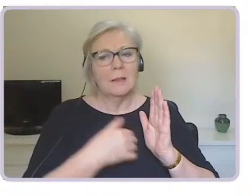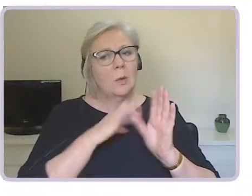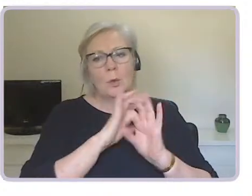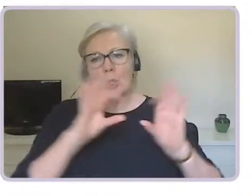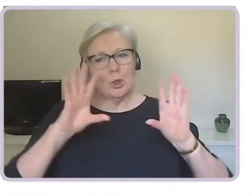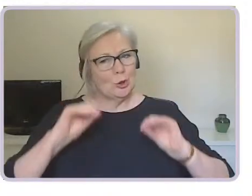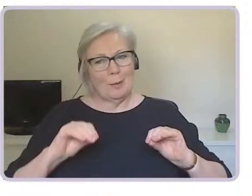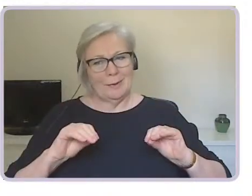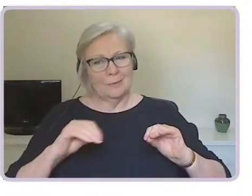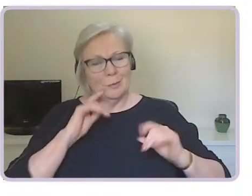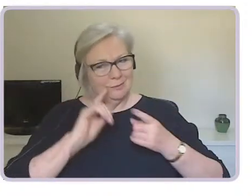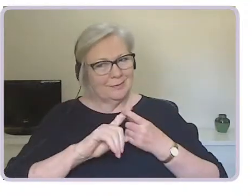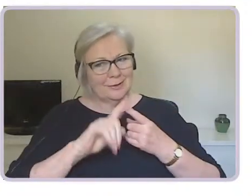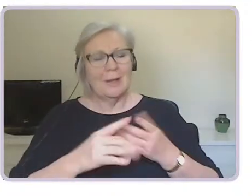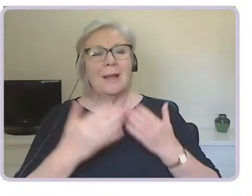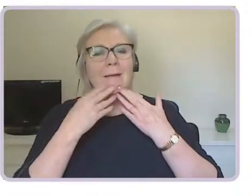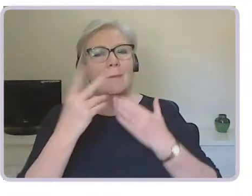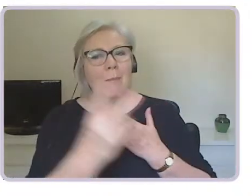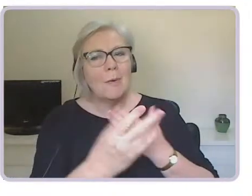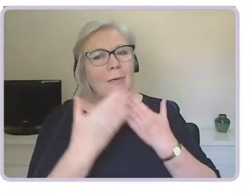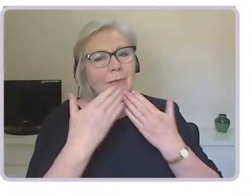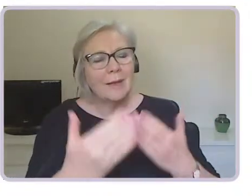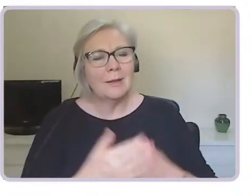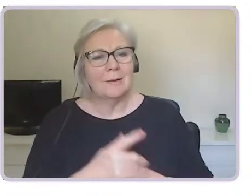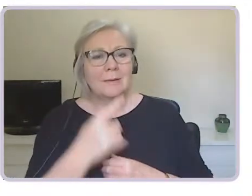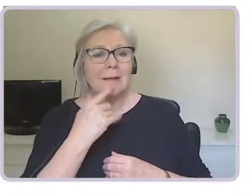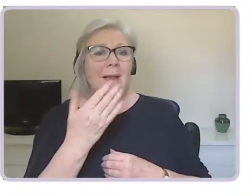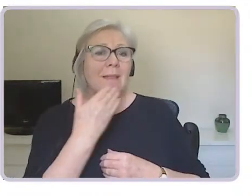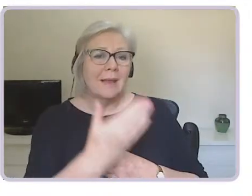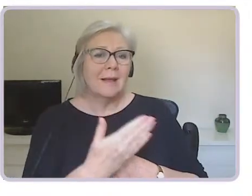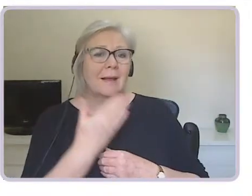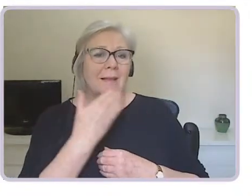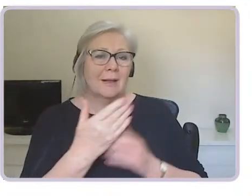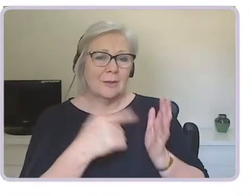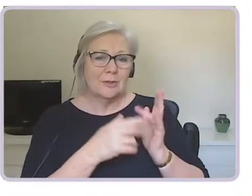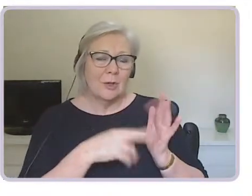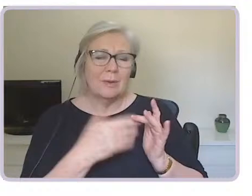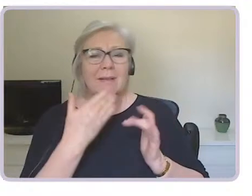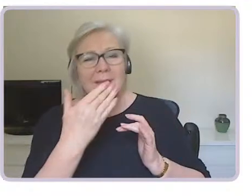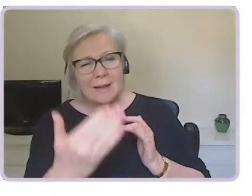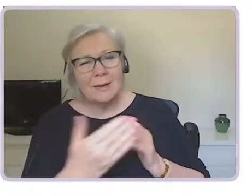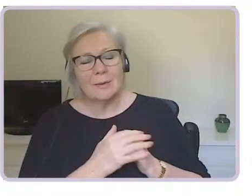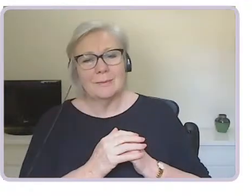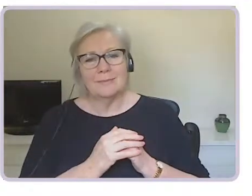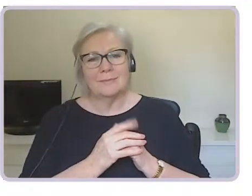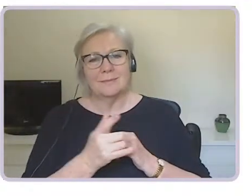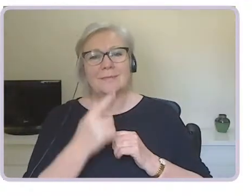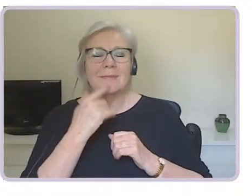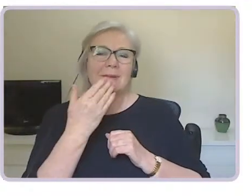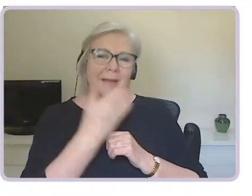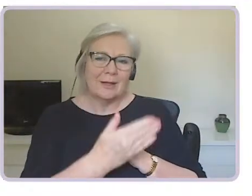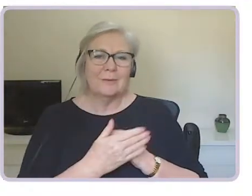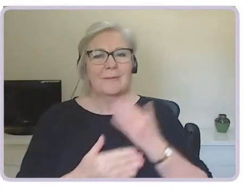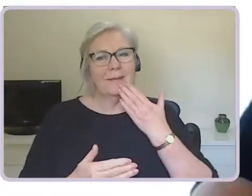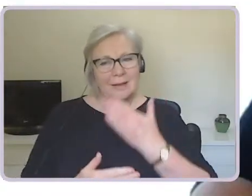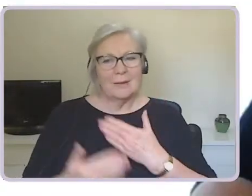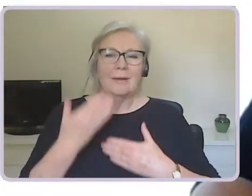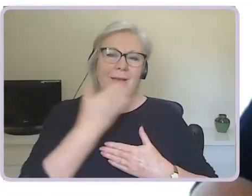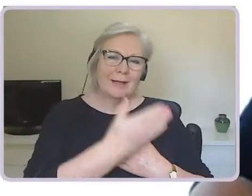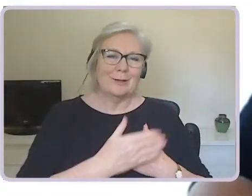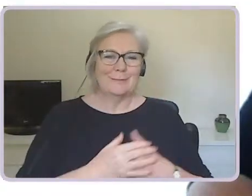much. Thank you, and a special thanks, Tony. Thank you. Thank